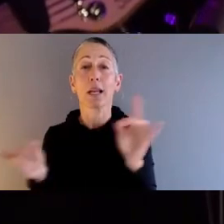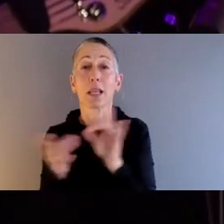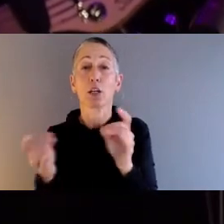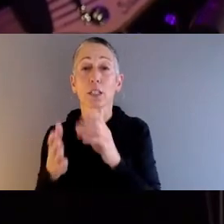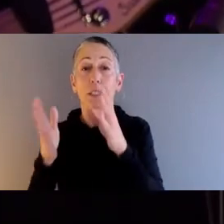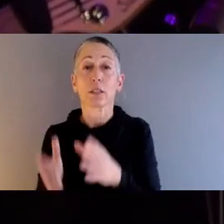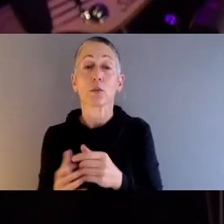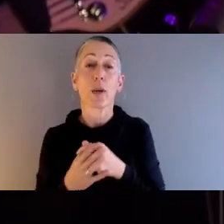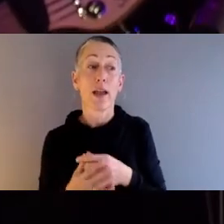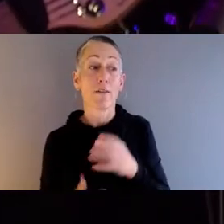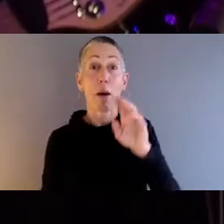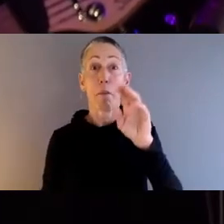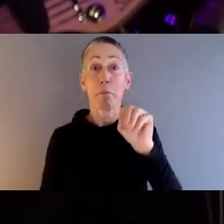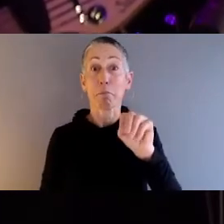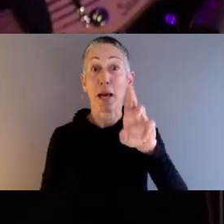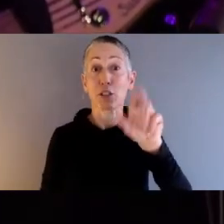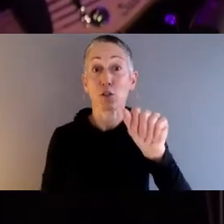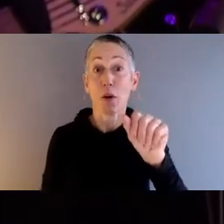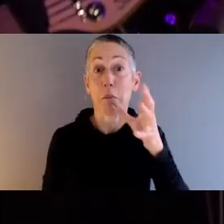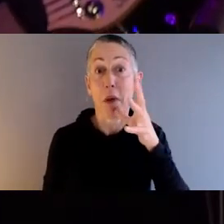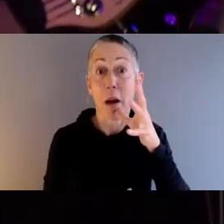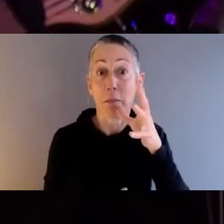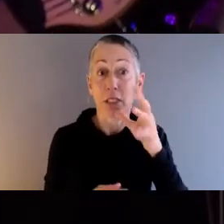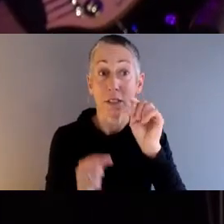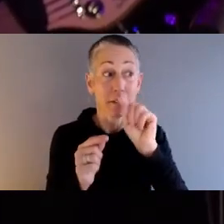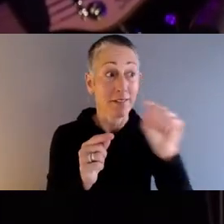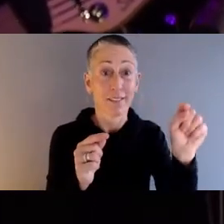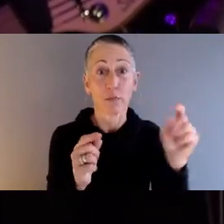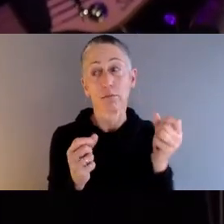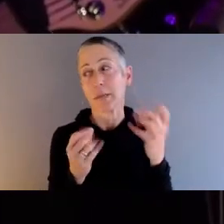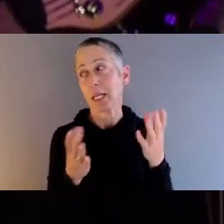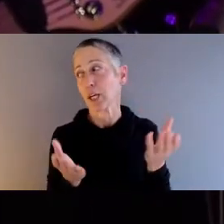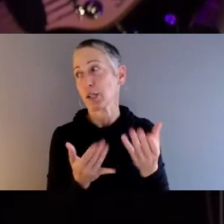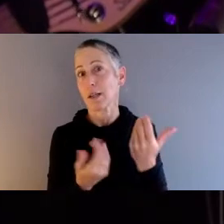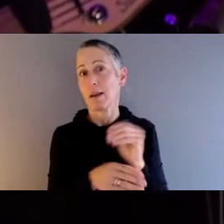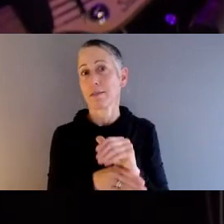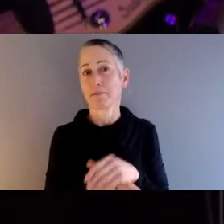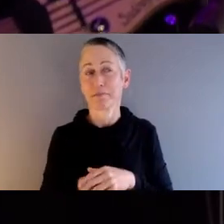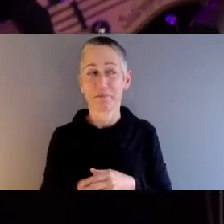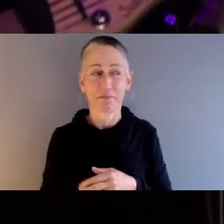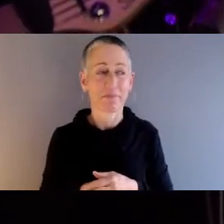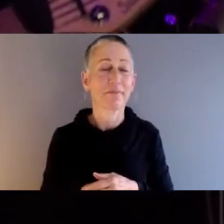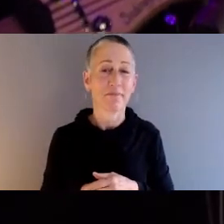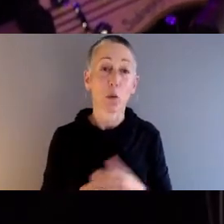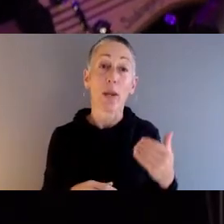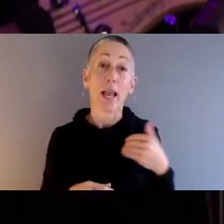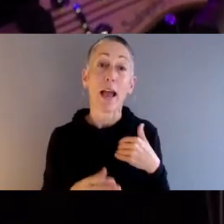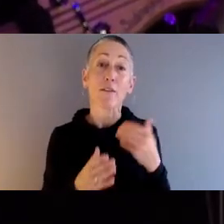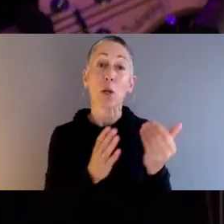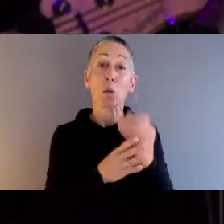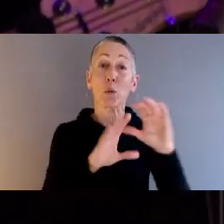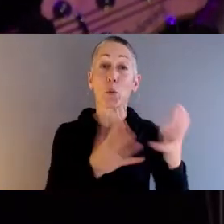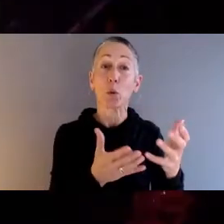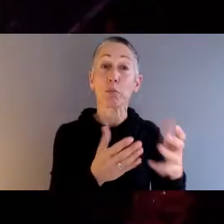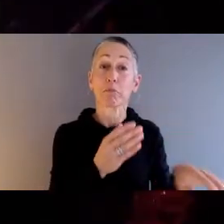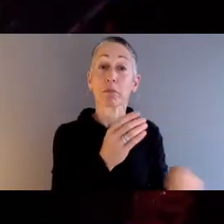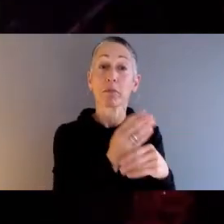moms. There are a lot of them in the house tonight. We have our newest group, Maestra Pride.